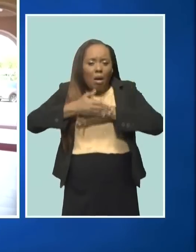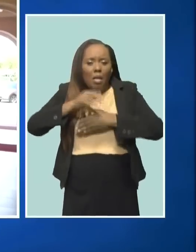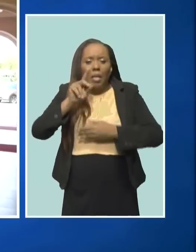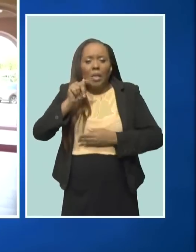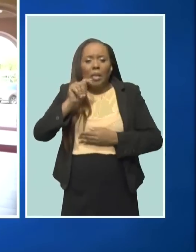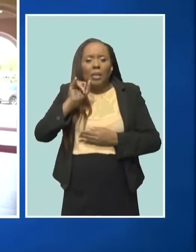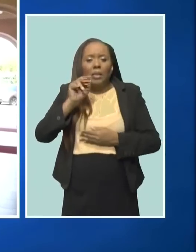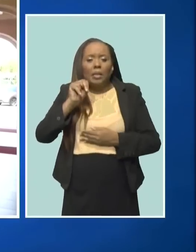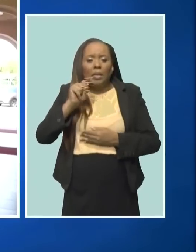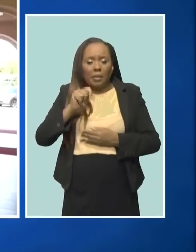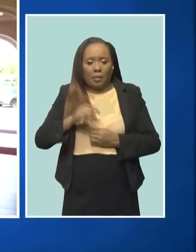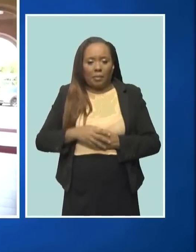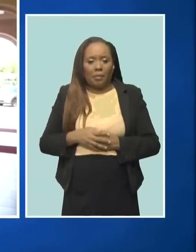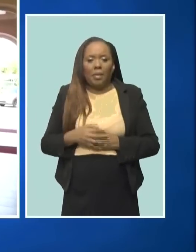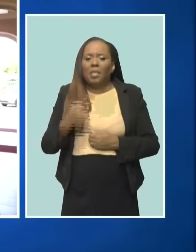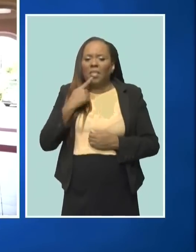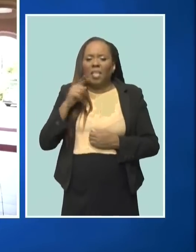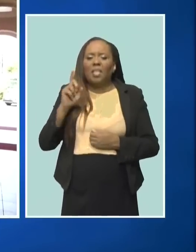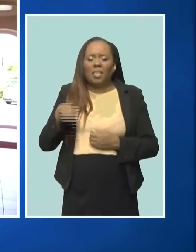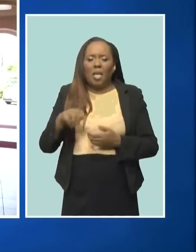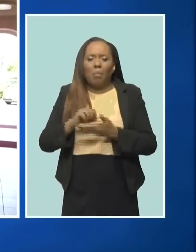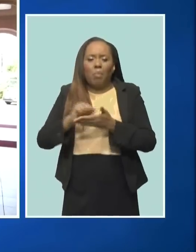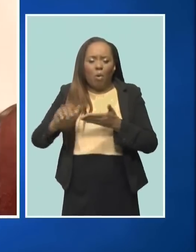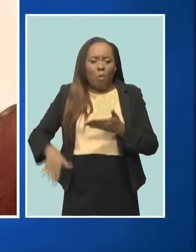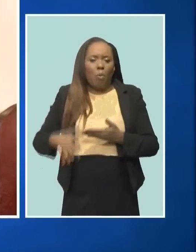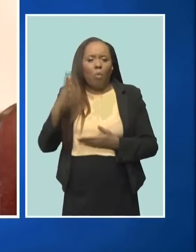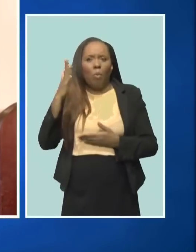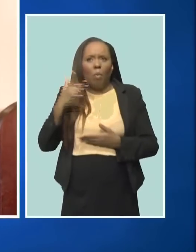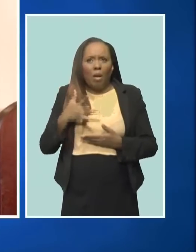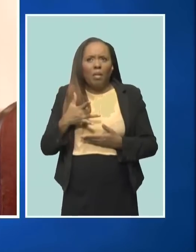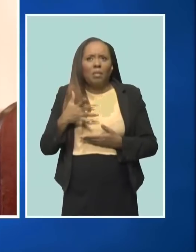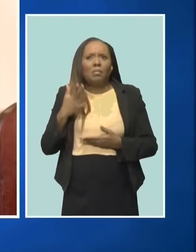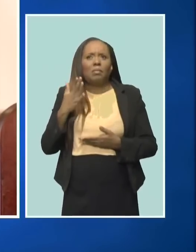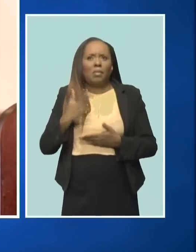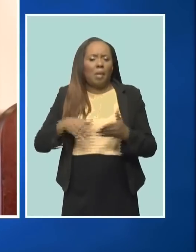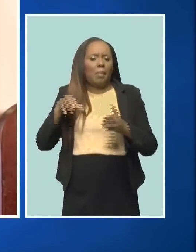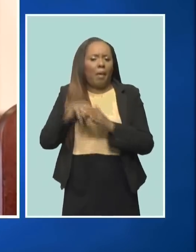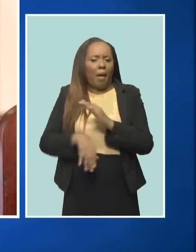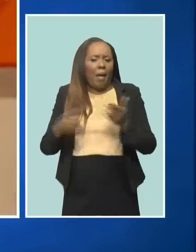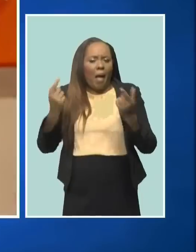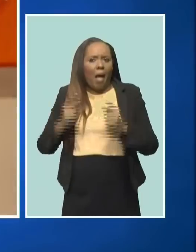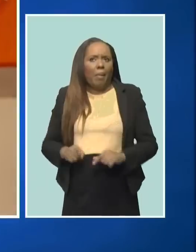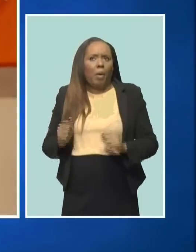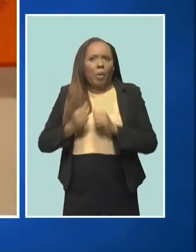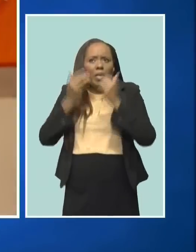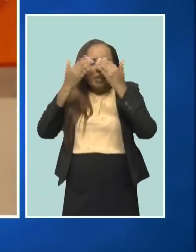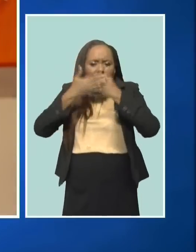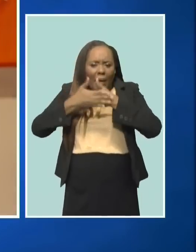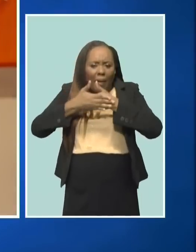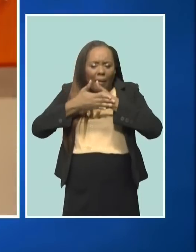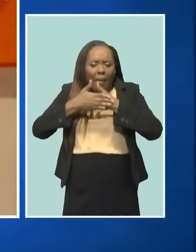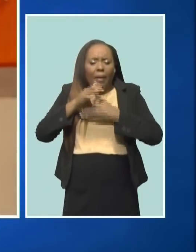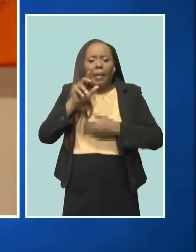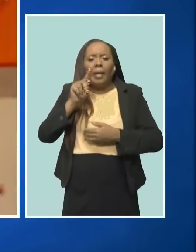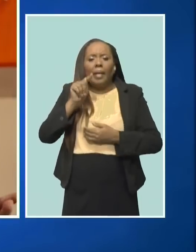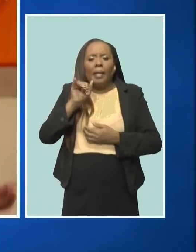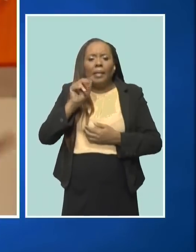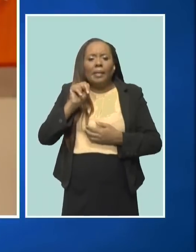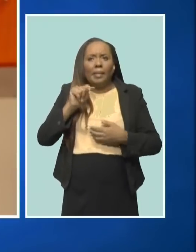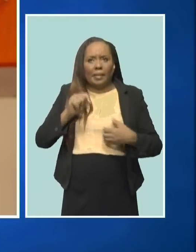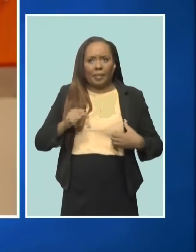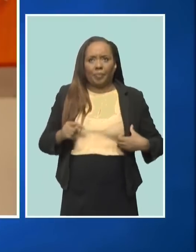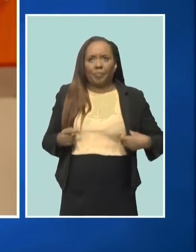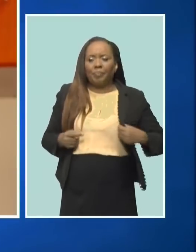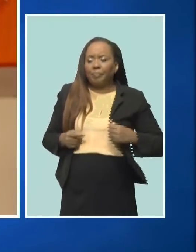dark tint, as he says it's one method to prevent certain crimes. Because the gunmen are driving around